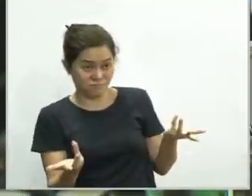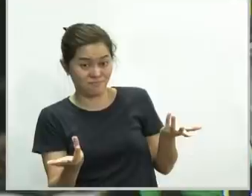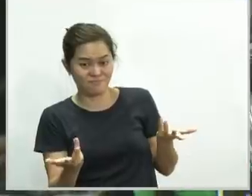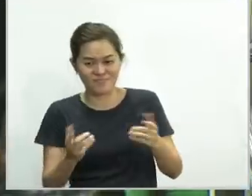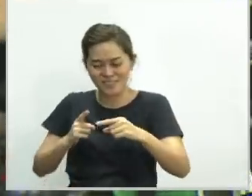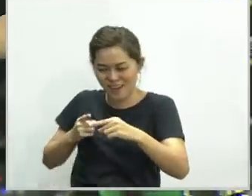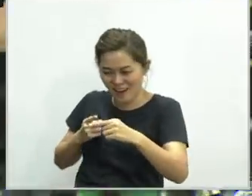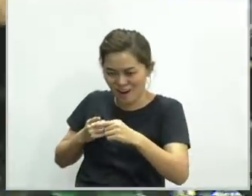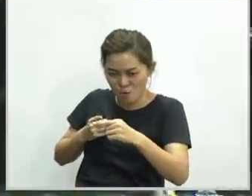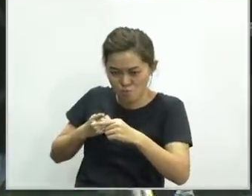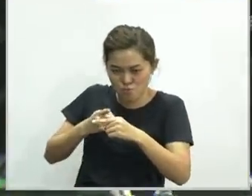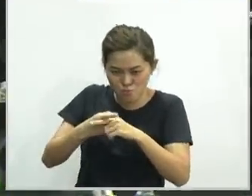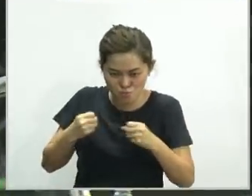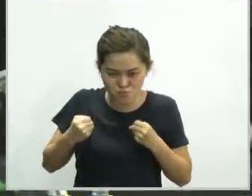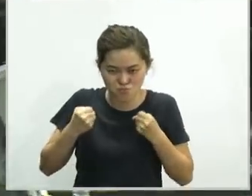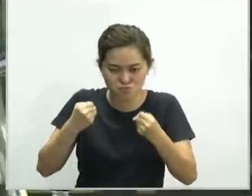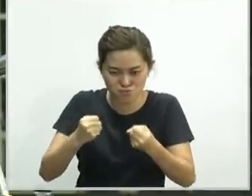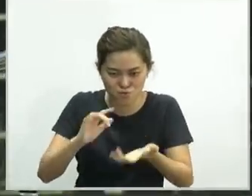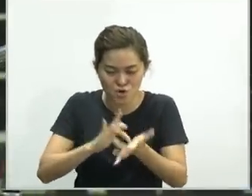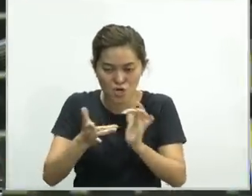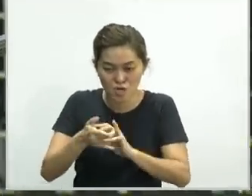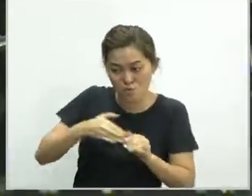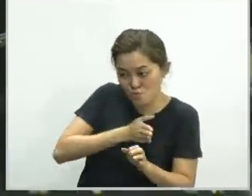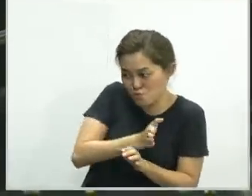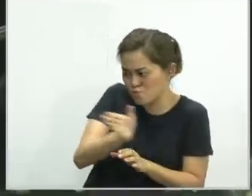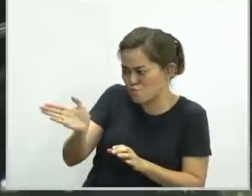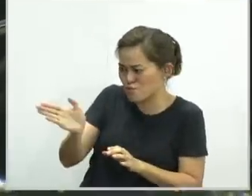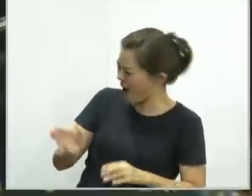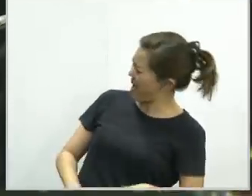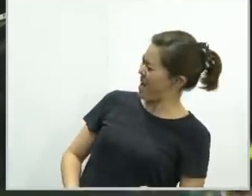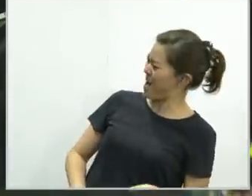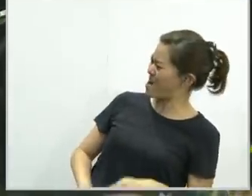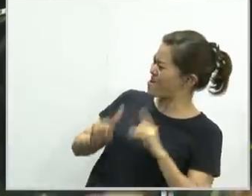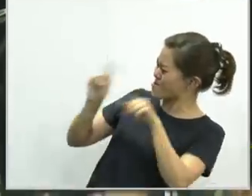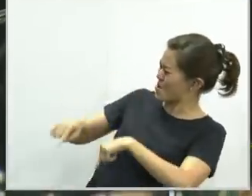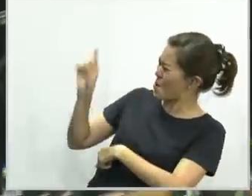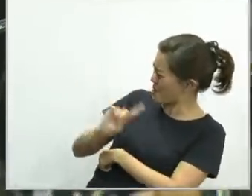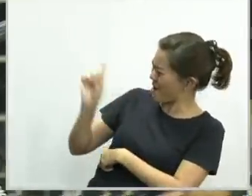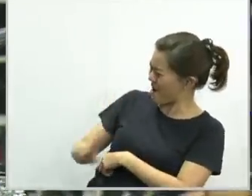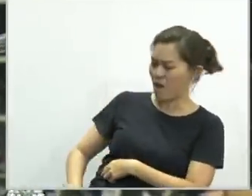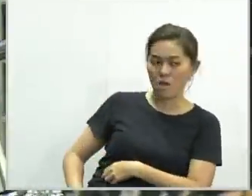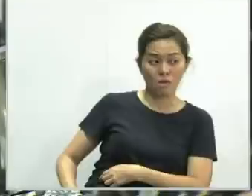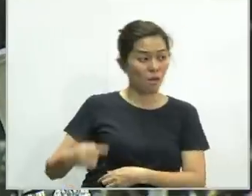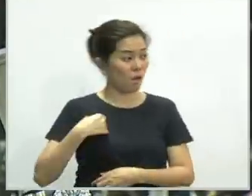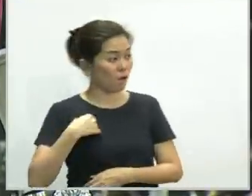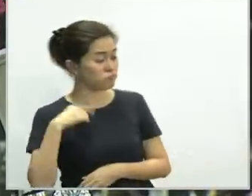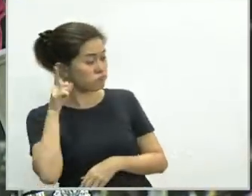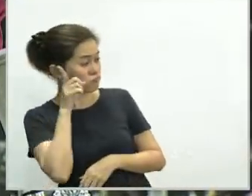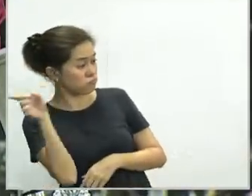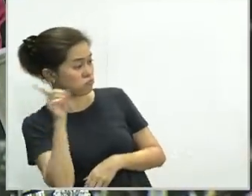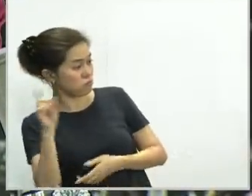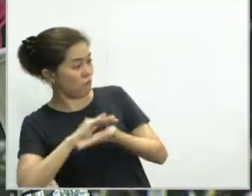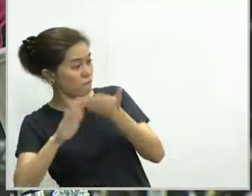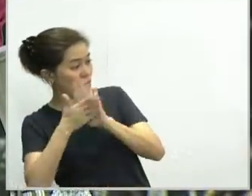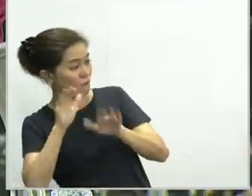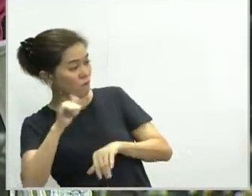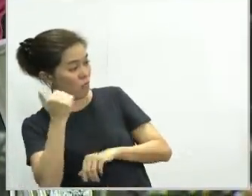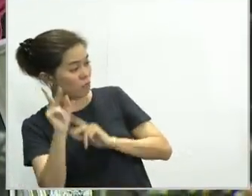another intersection, Jesus turns right. Where are you going? I'm going down the road of forgiving others.